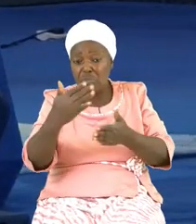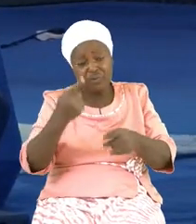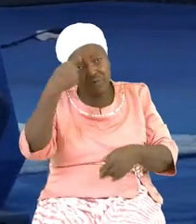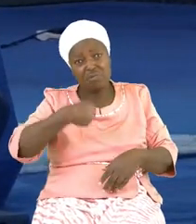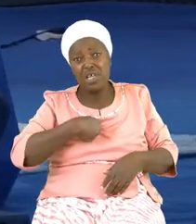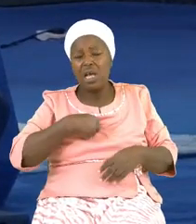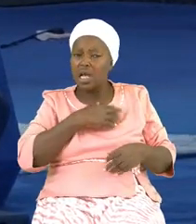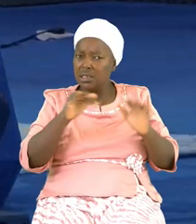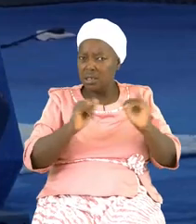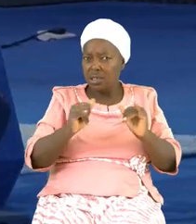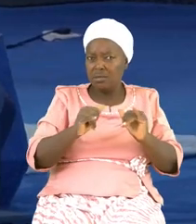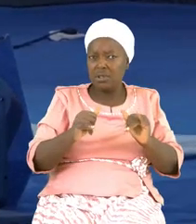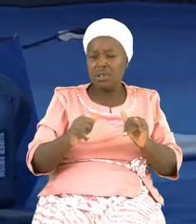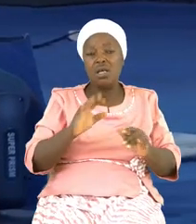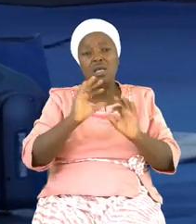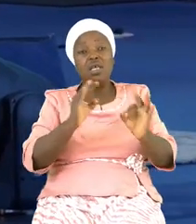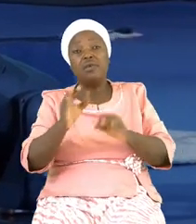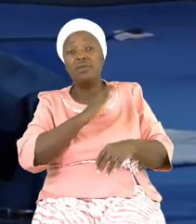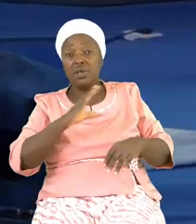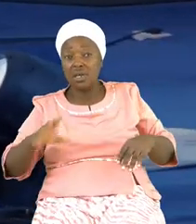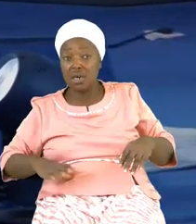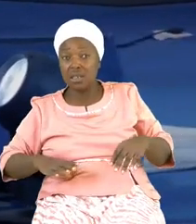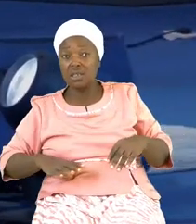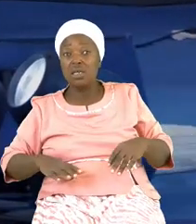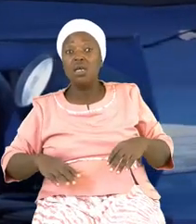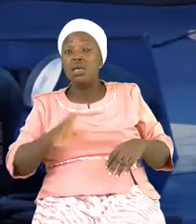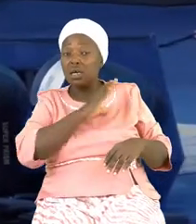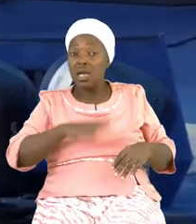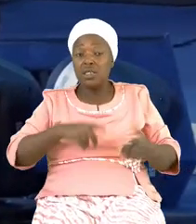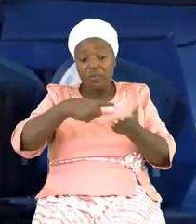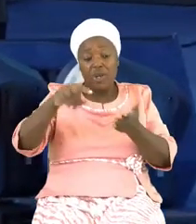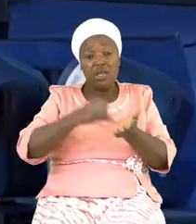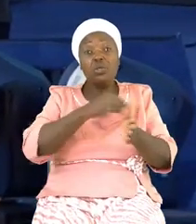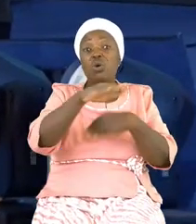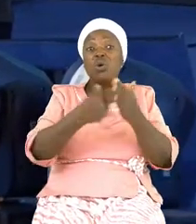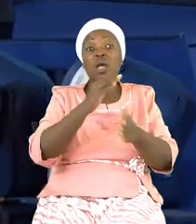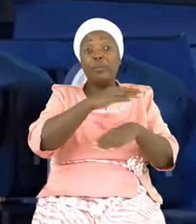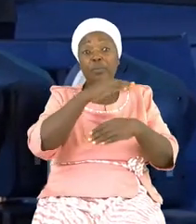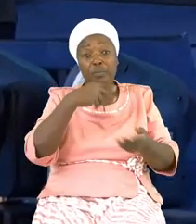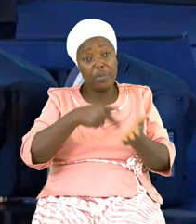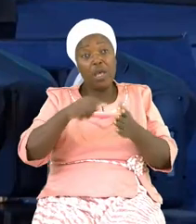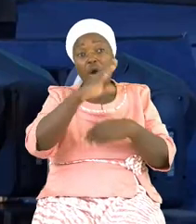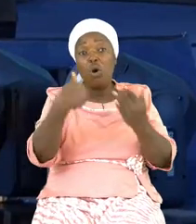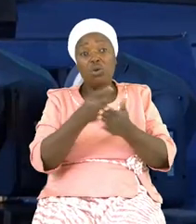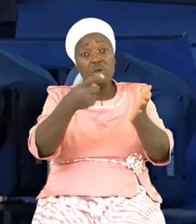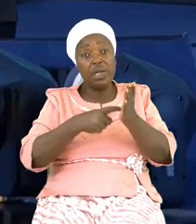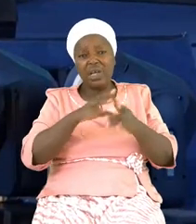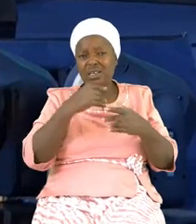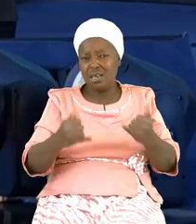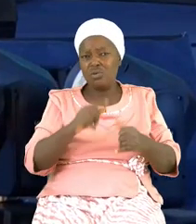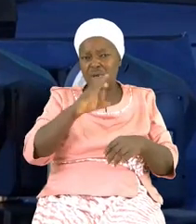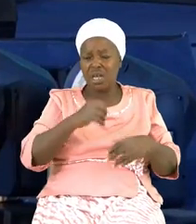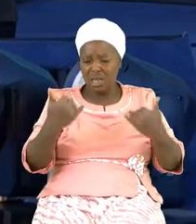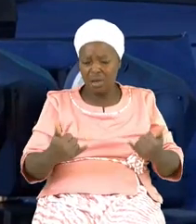thing, if Christ paid it all, and he paid all your debt, and now you can have salvation,